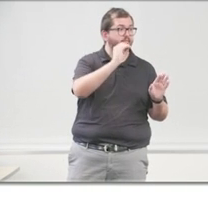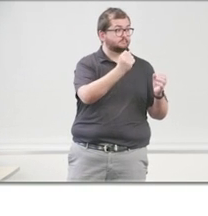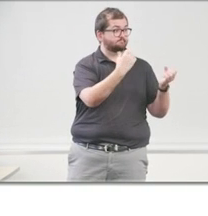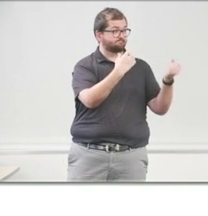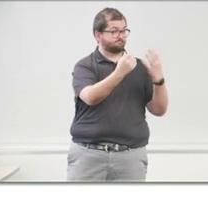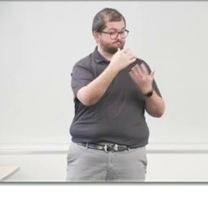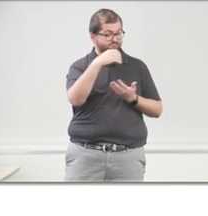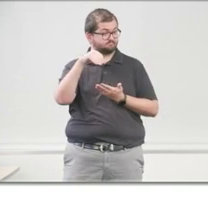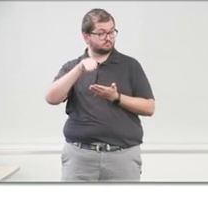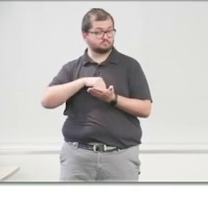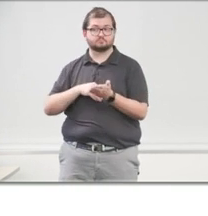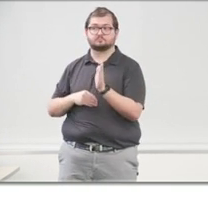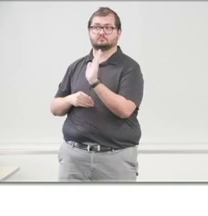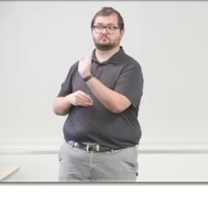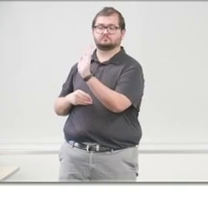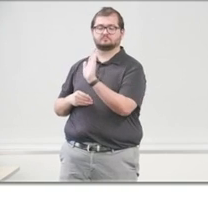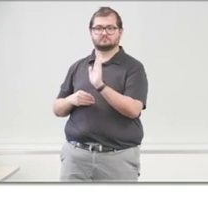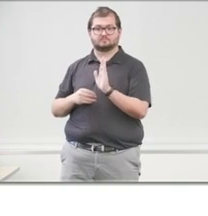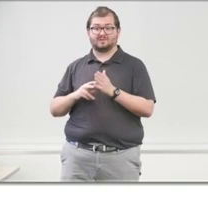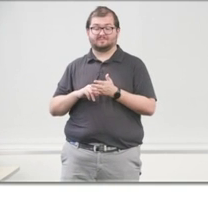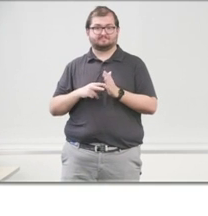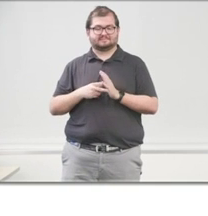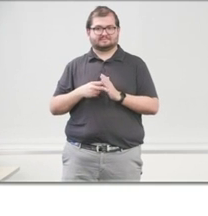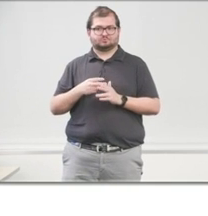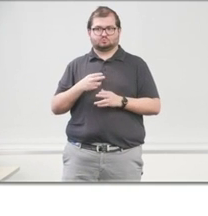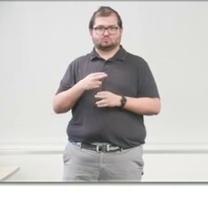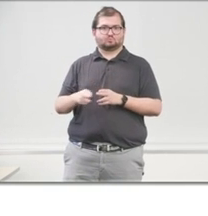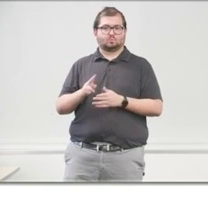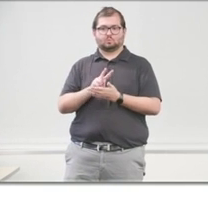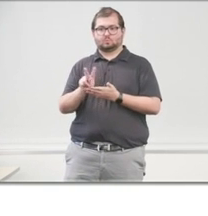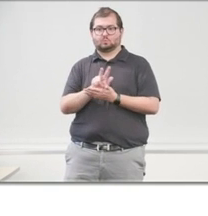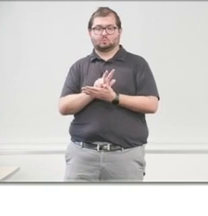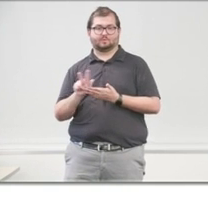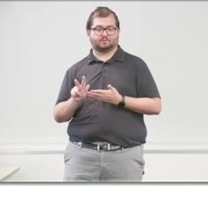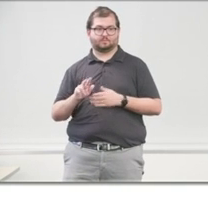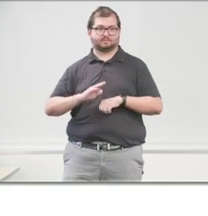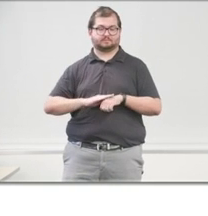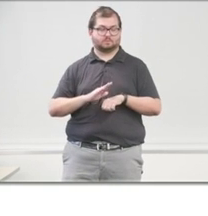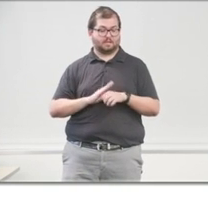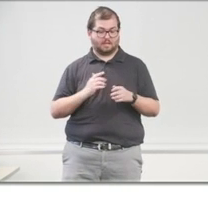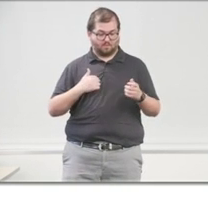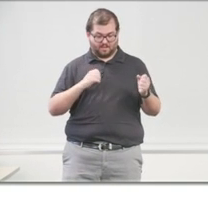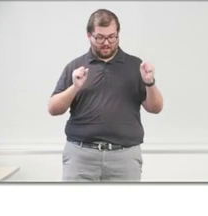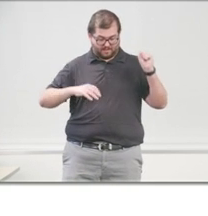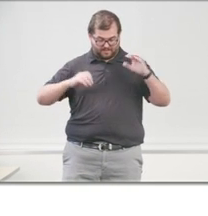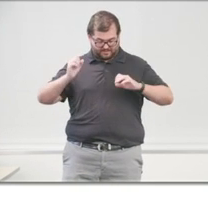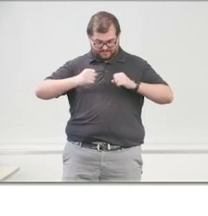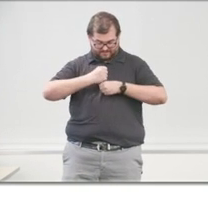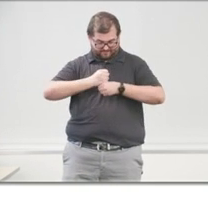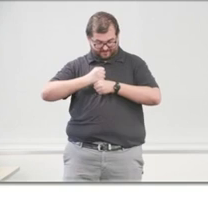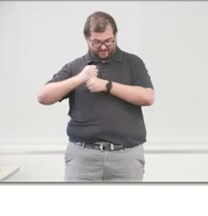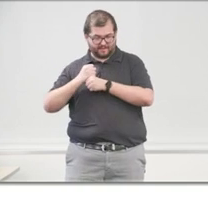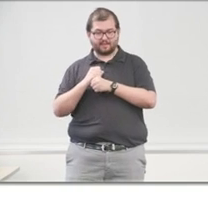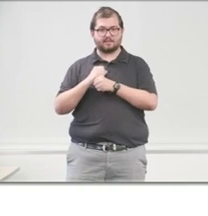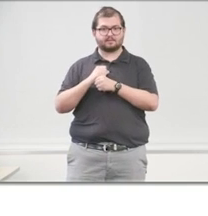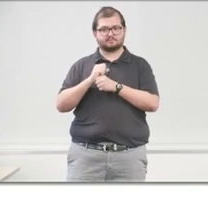And so with only a few weeks notice, our FEP team was miraculously able to put together the logistical part